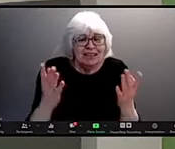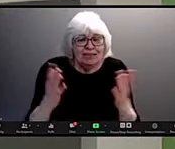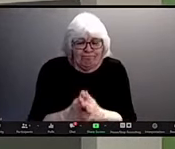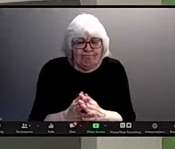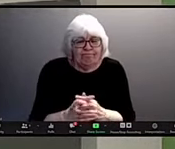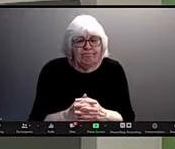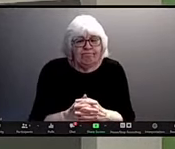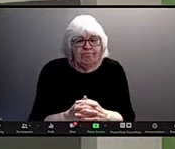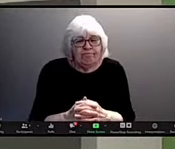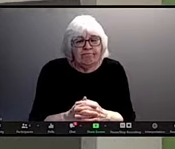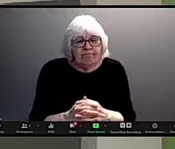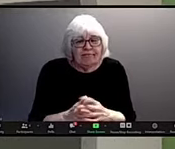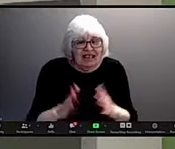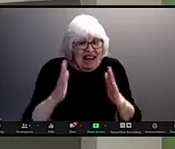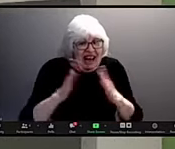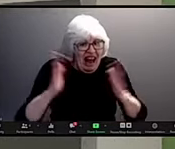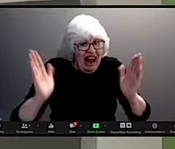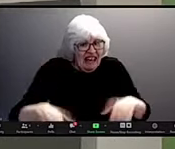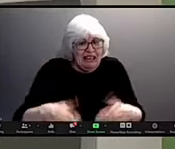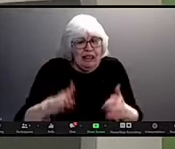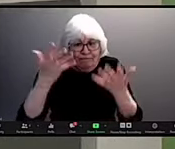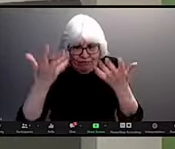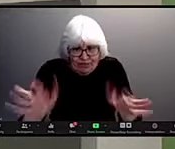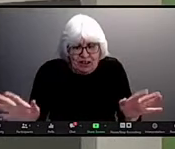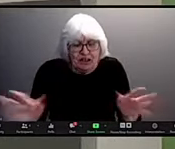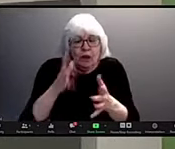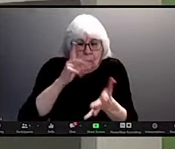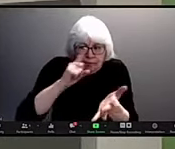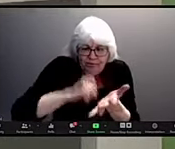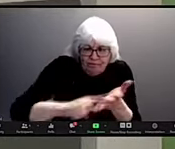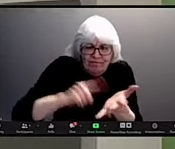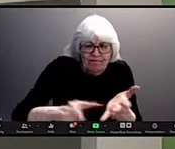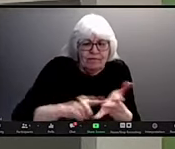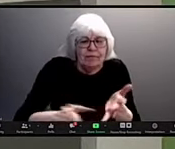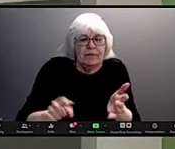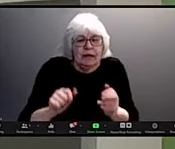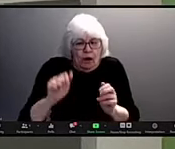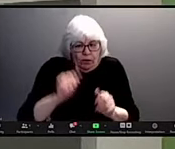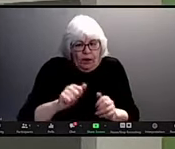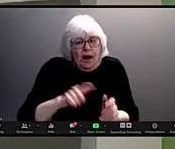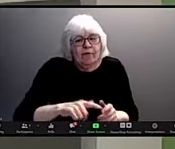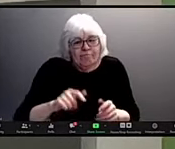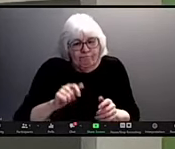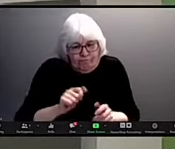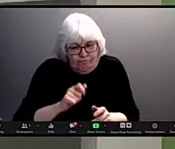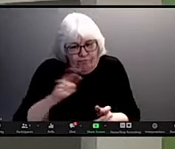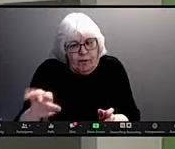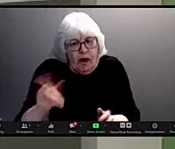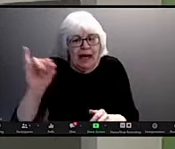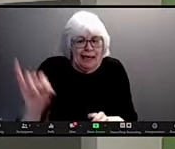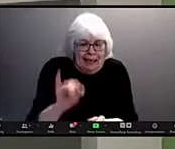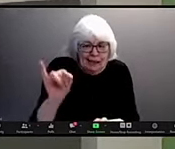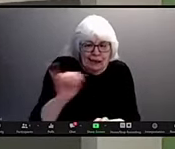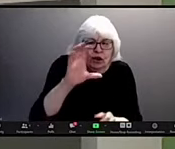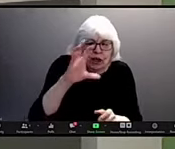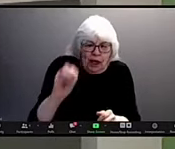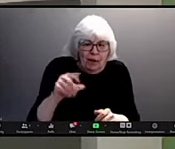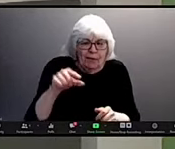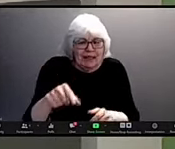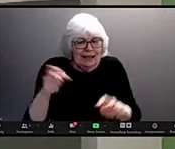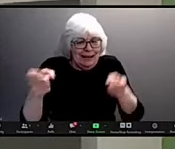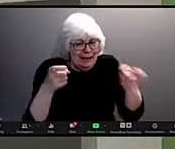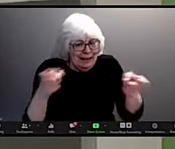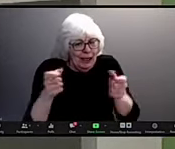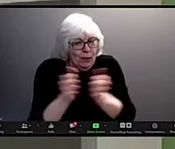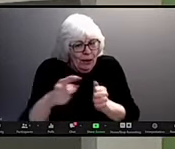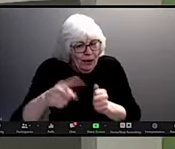complete of the investigation, it then gets handed over to the homeowner and the insurance company to deal with. But it is legislation that we must fence those properties,